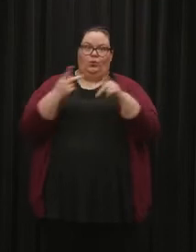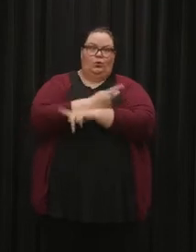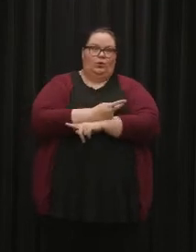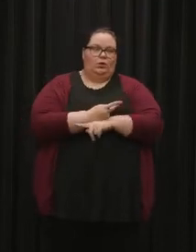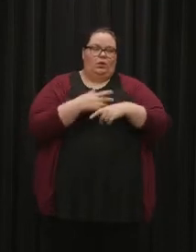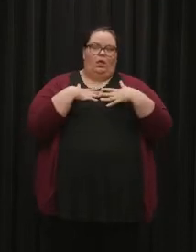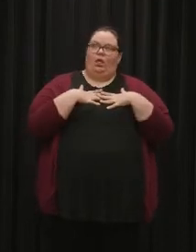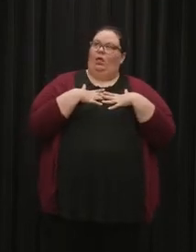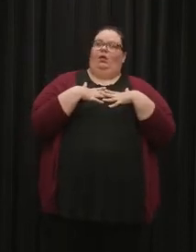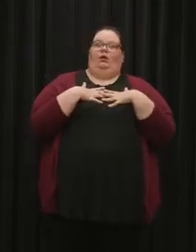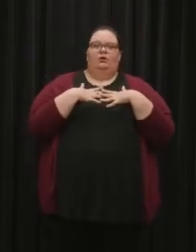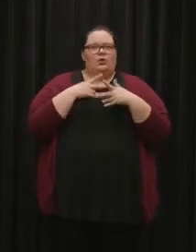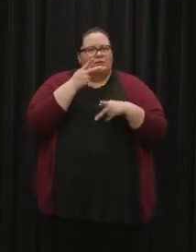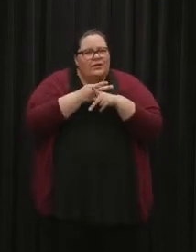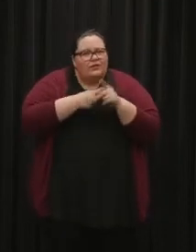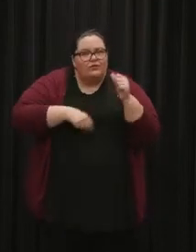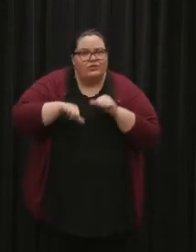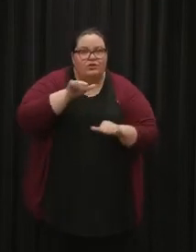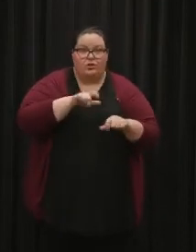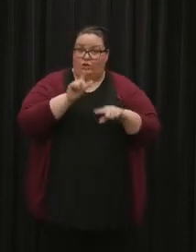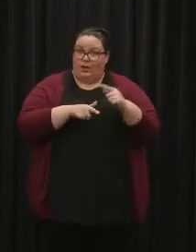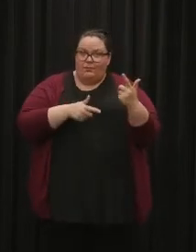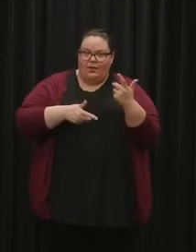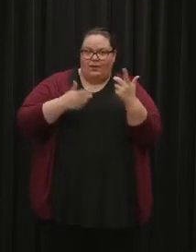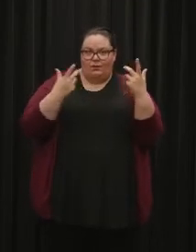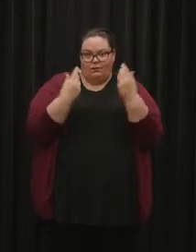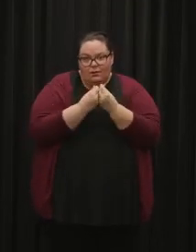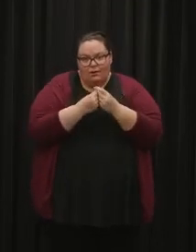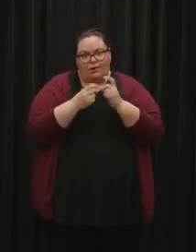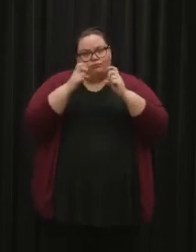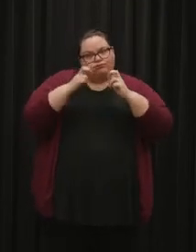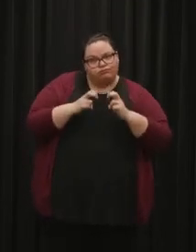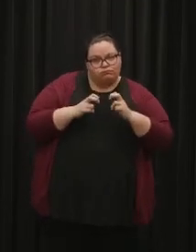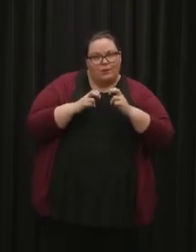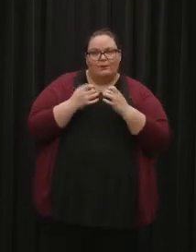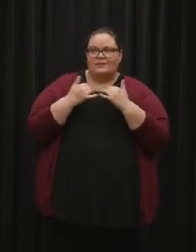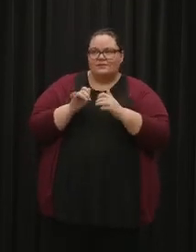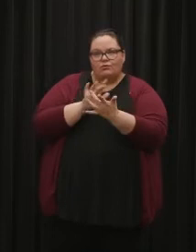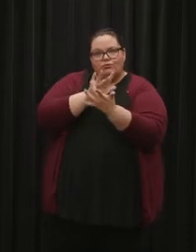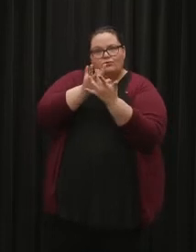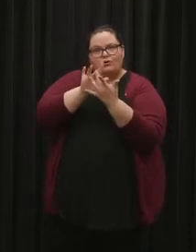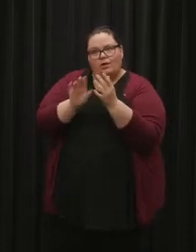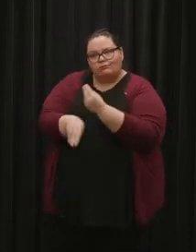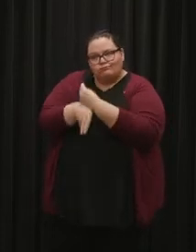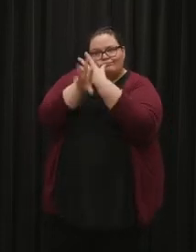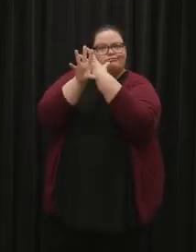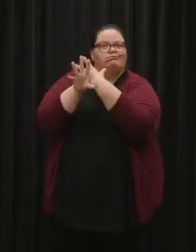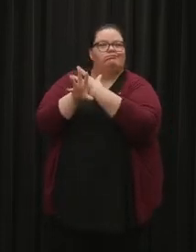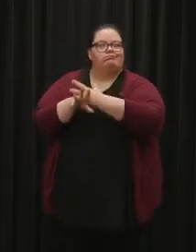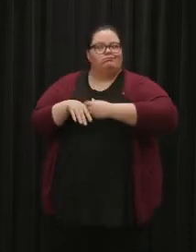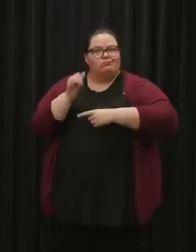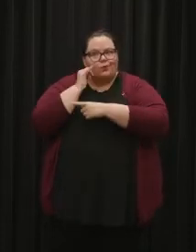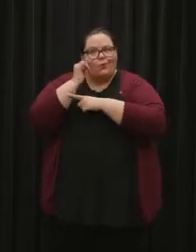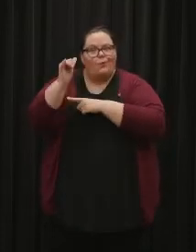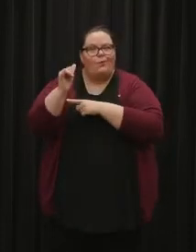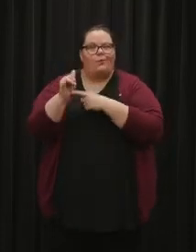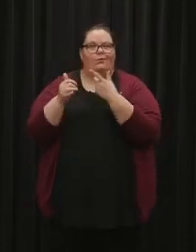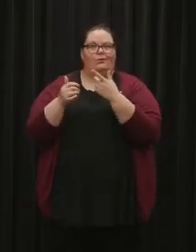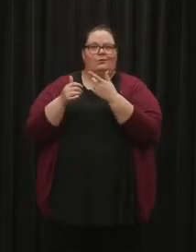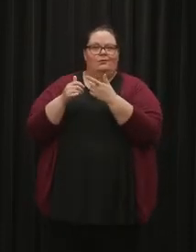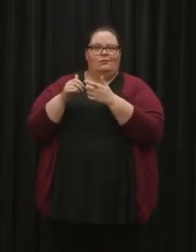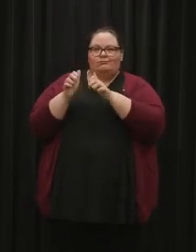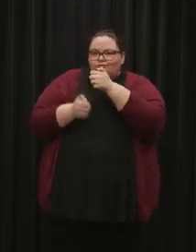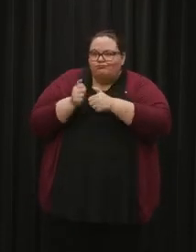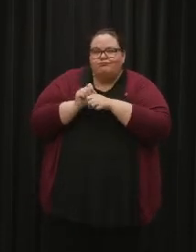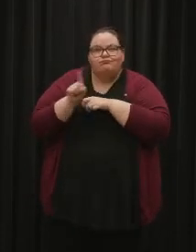please look after each other. Even if you can't be together, you can still reach out. You can share the joy of the holiday season and promise that we will all